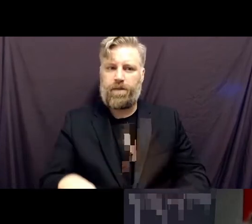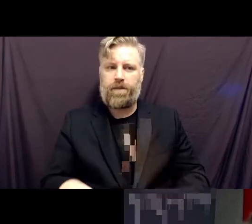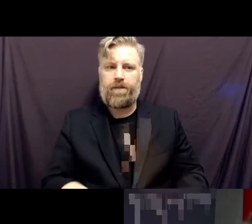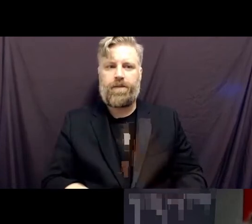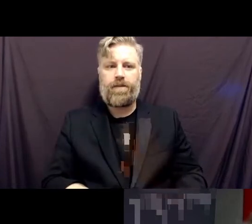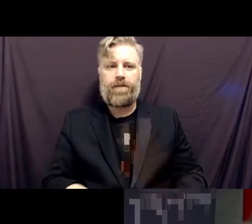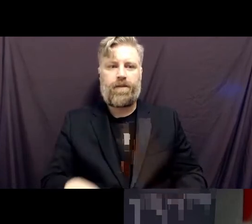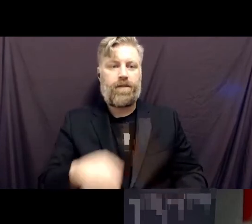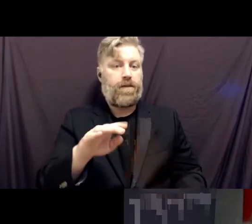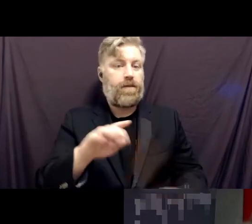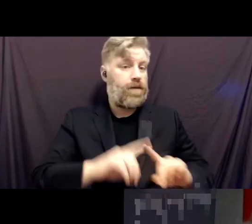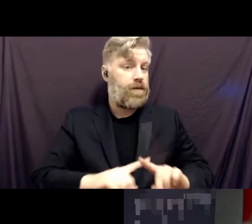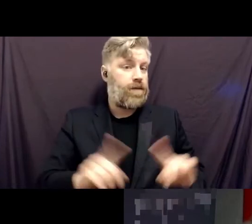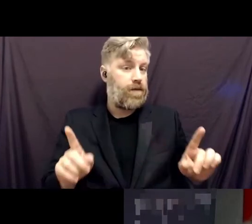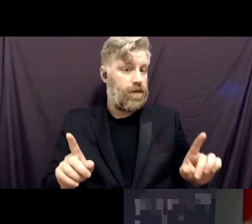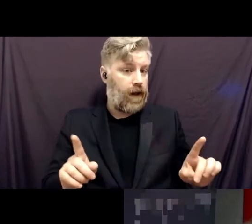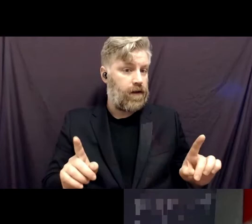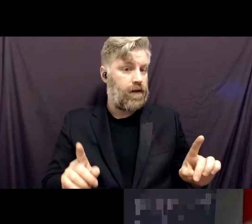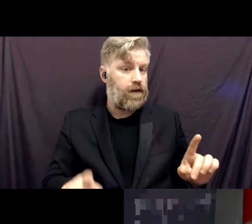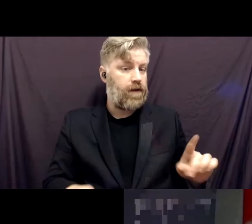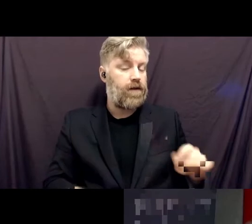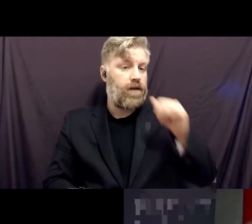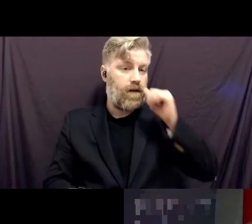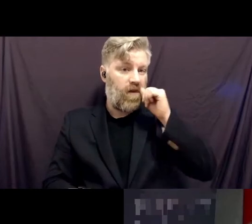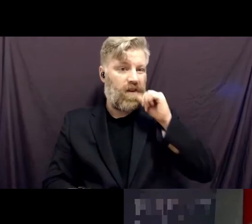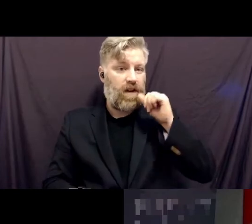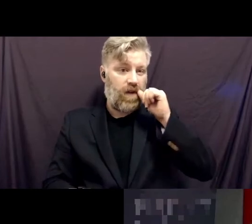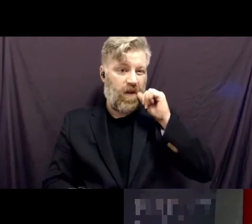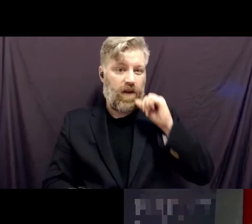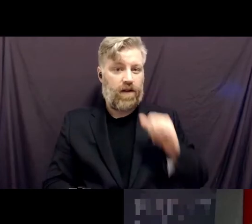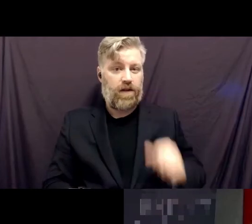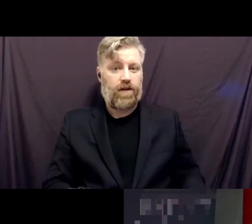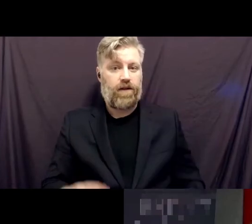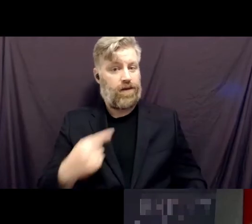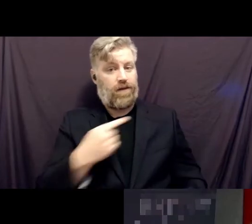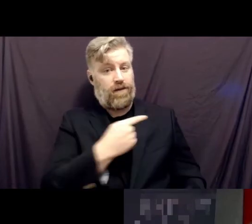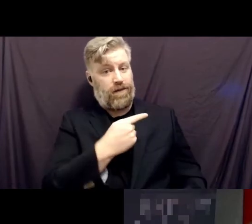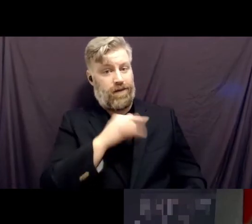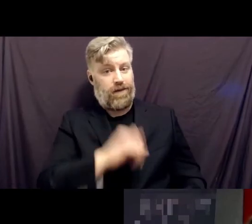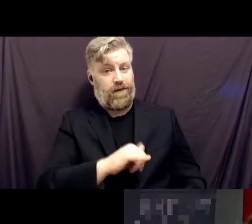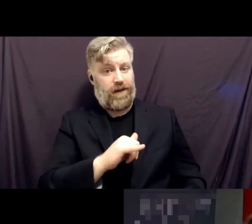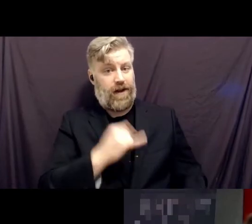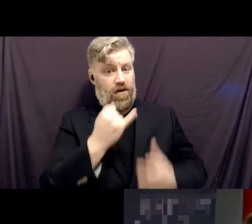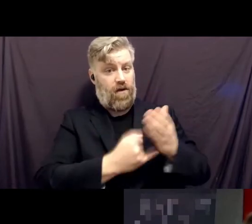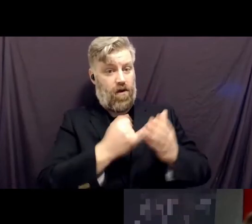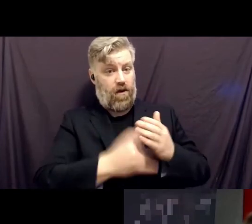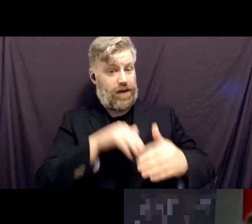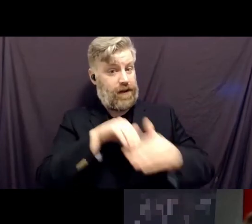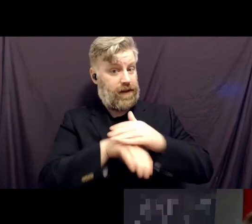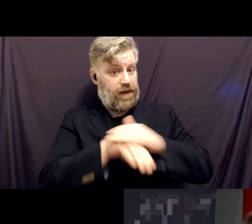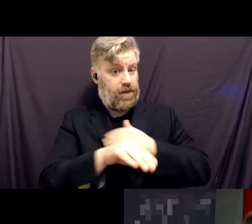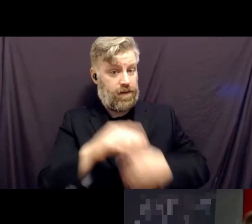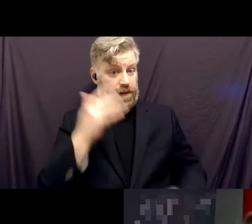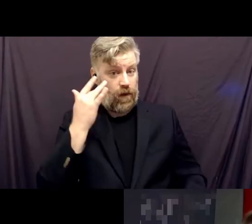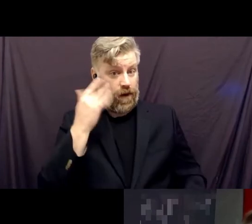But the accessible part of this you will see here, and this is